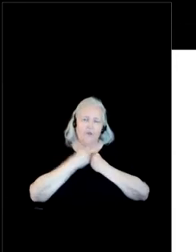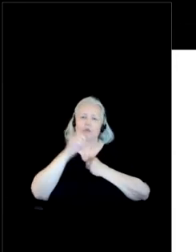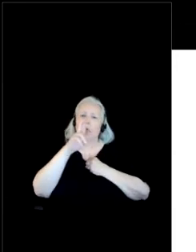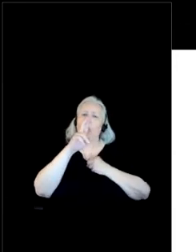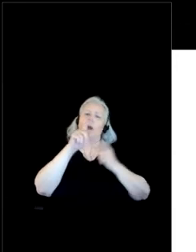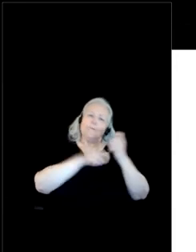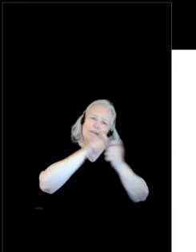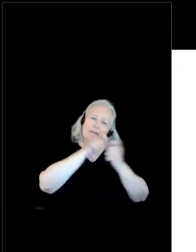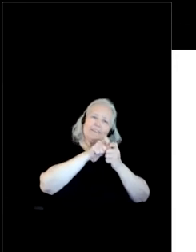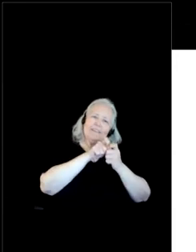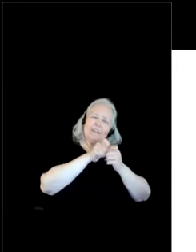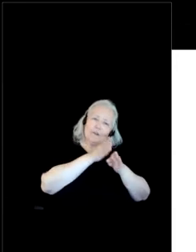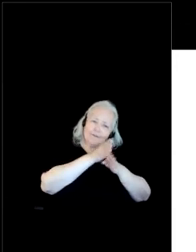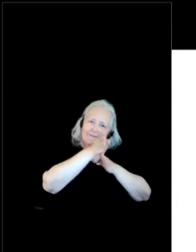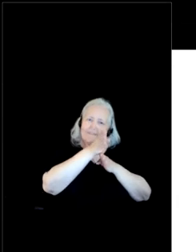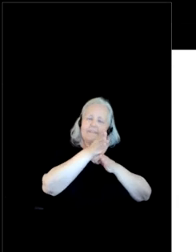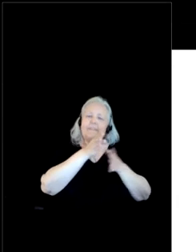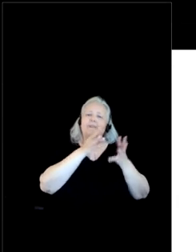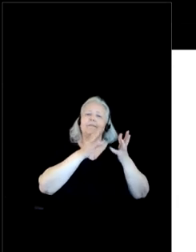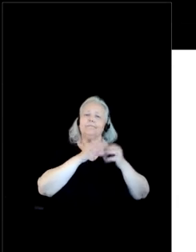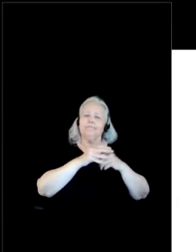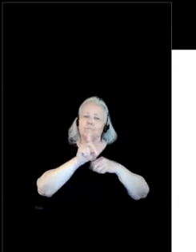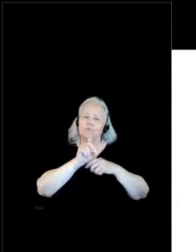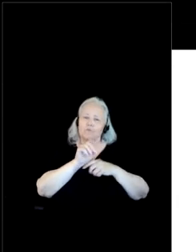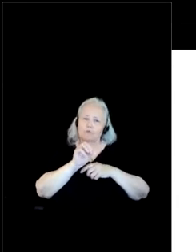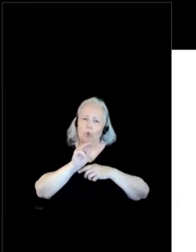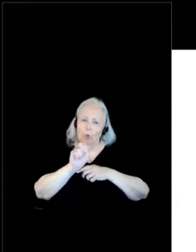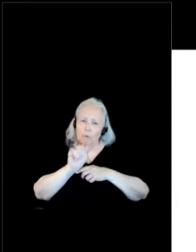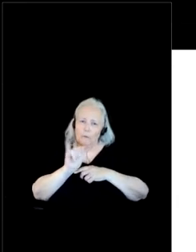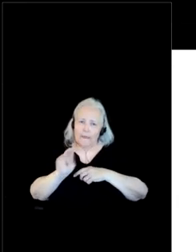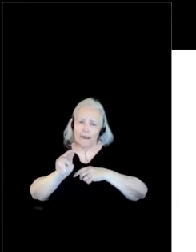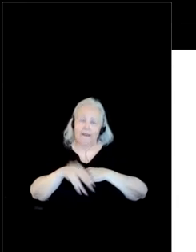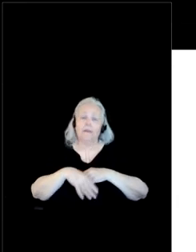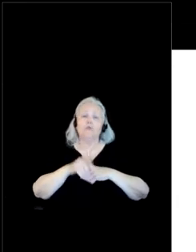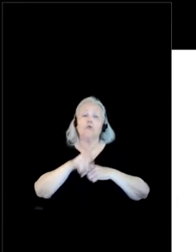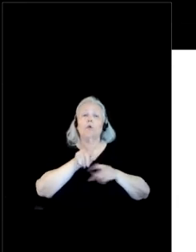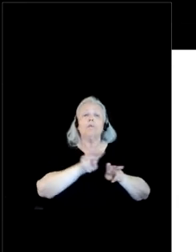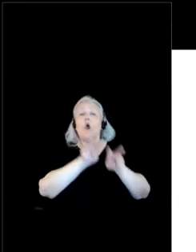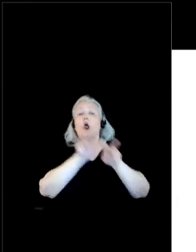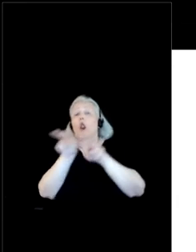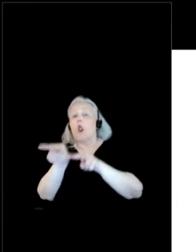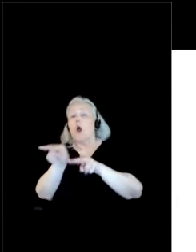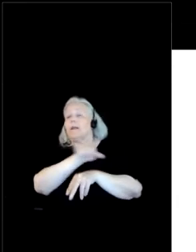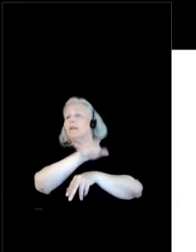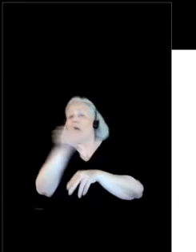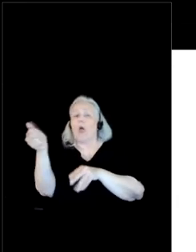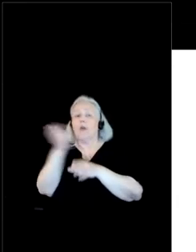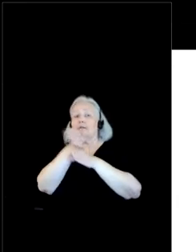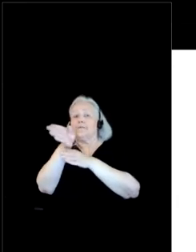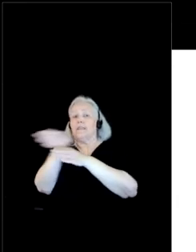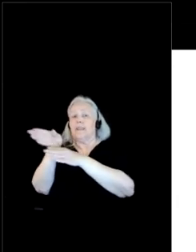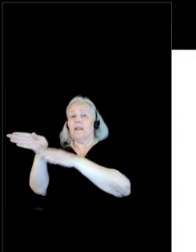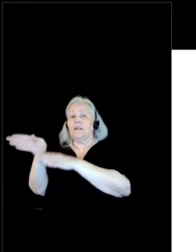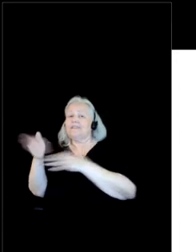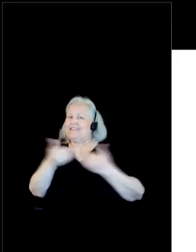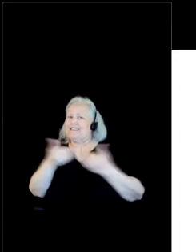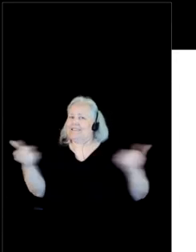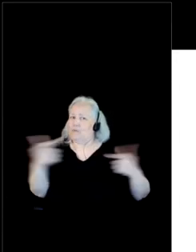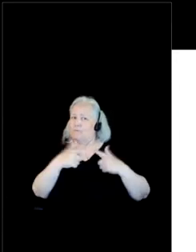intellectual domain. And drawing from some research from other scholars in other fields outside of linguistics,